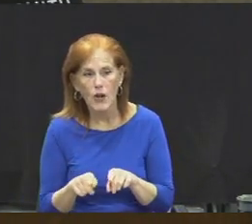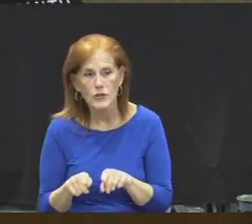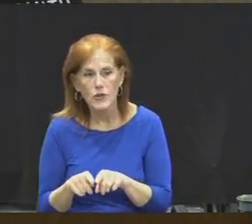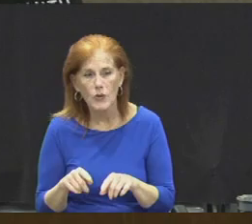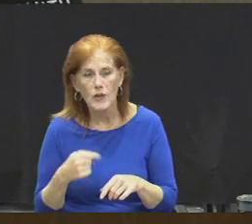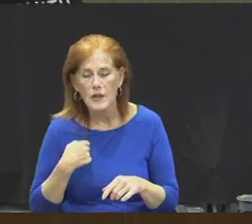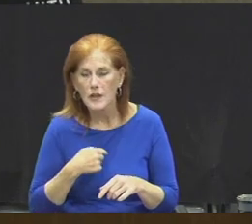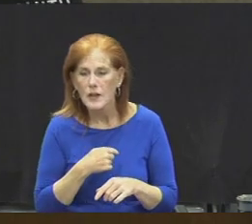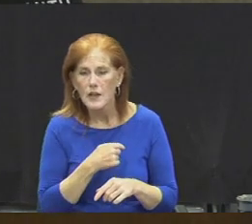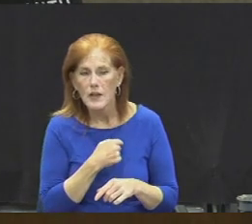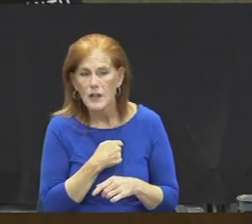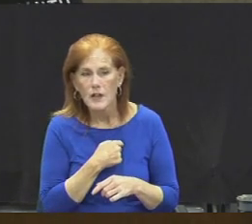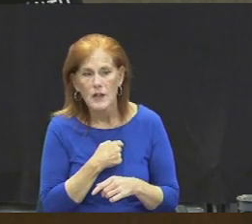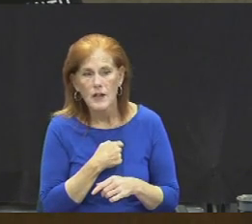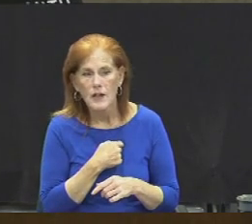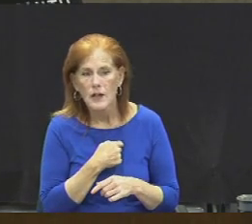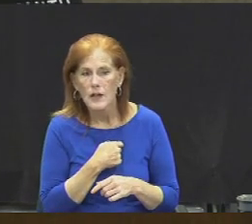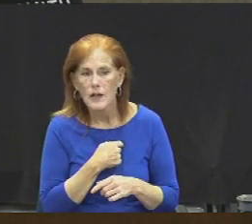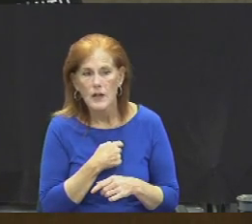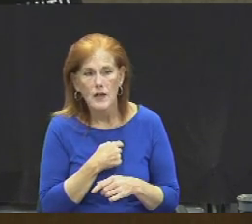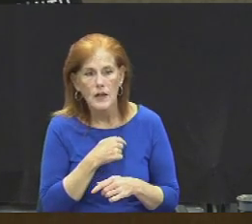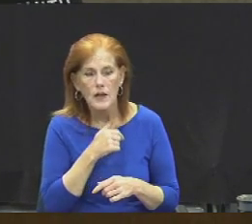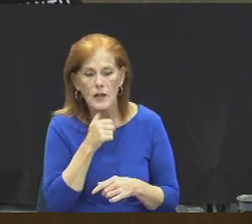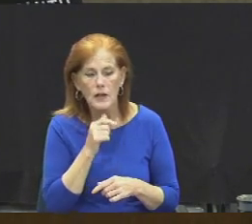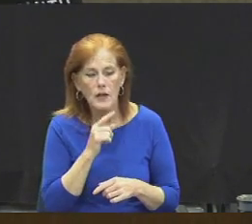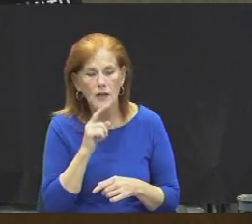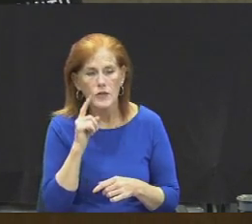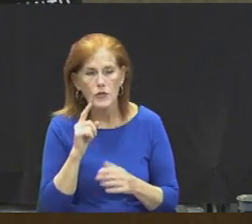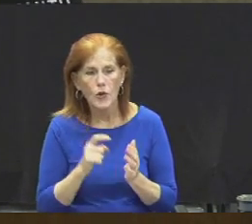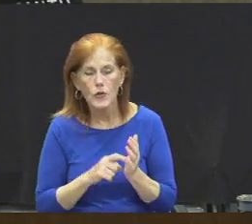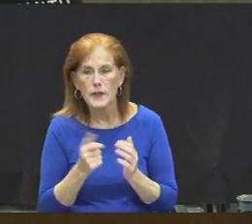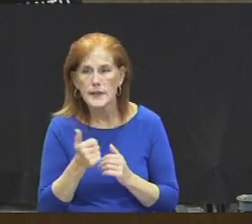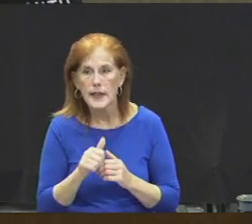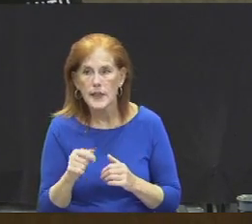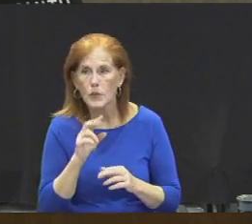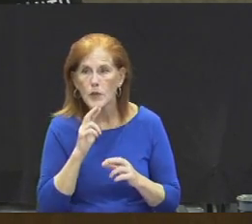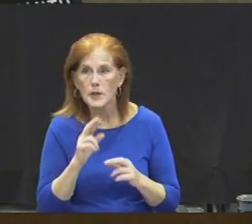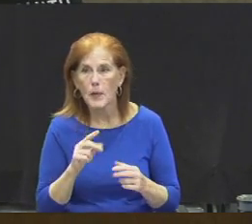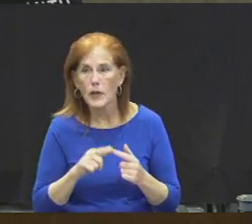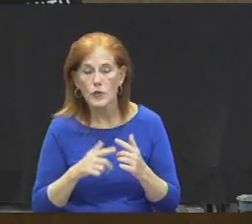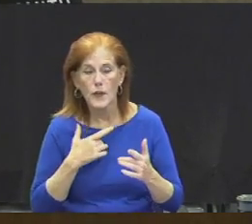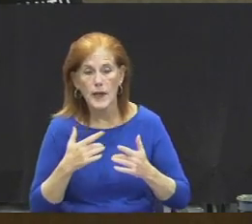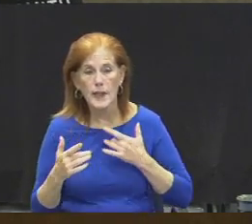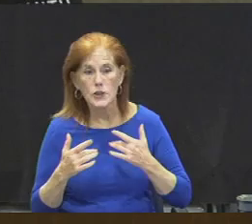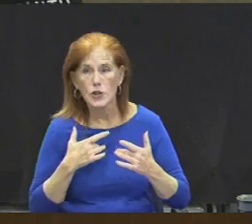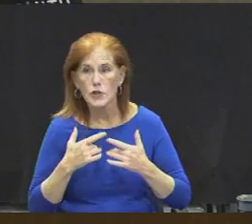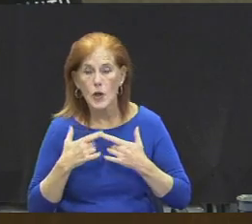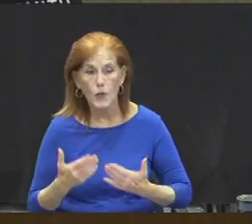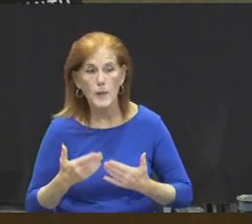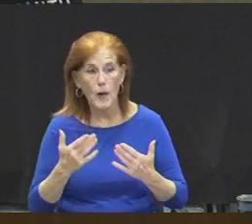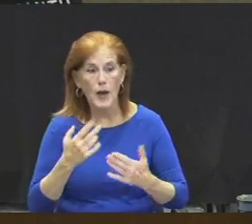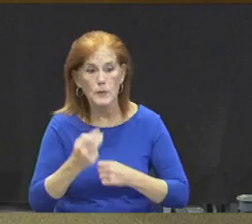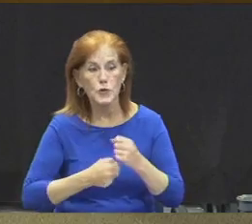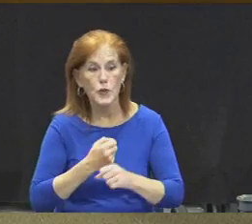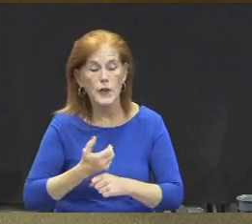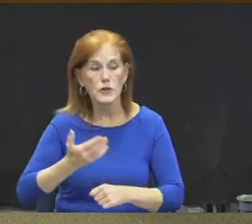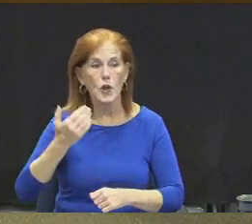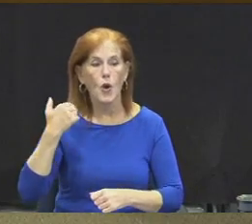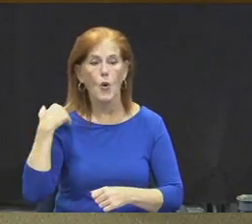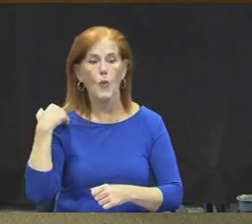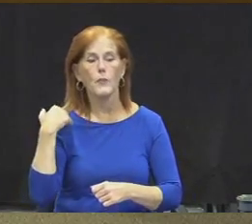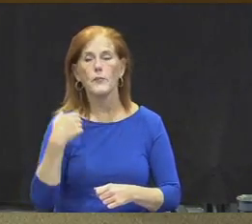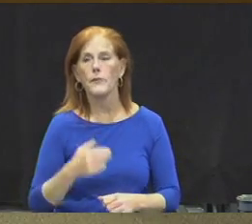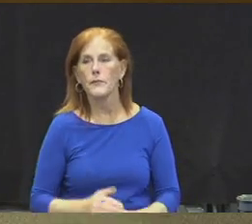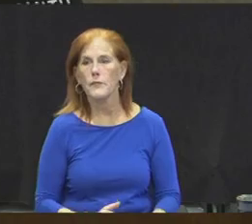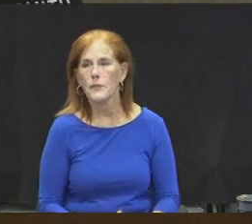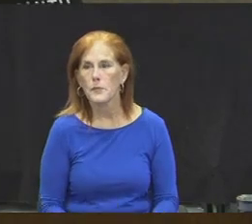didn't really see anybody respond to concerns we brought up before. Yeah, our specific feedback. Would you agree?